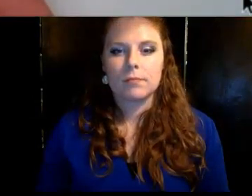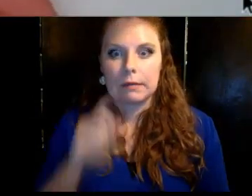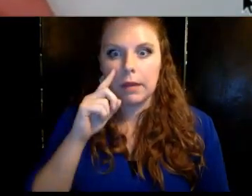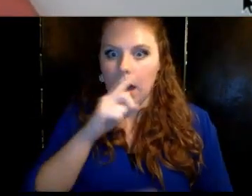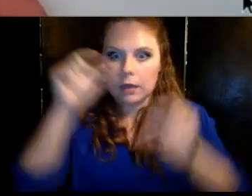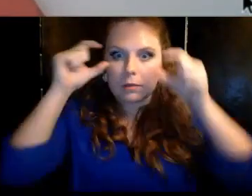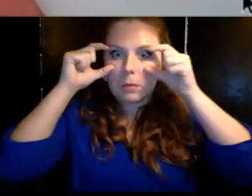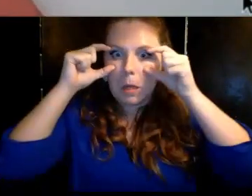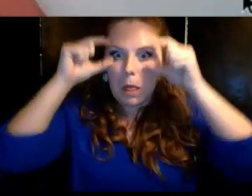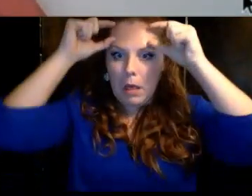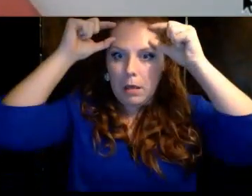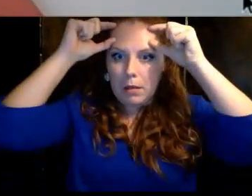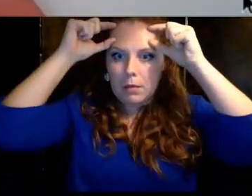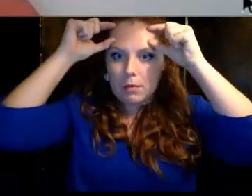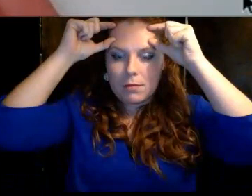up here,